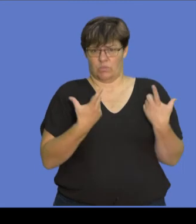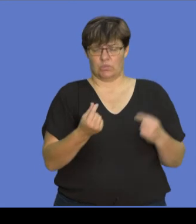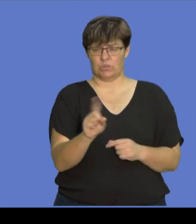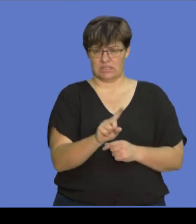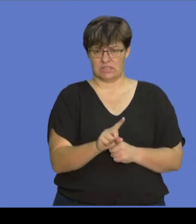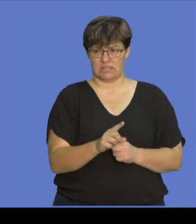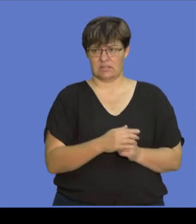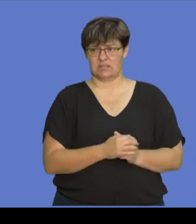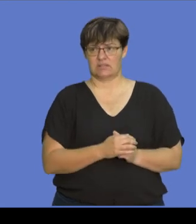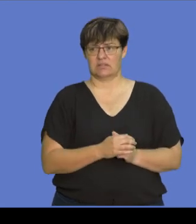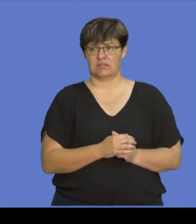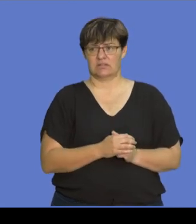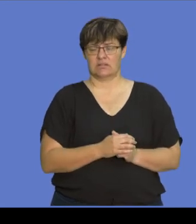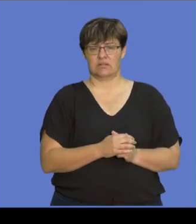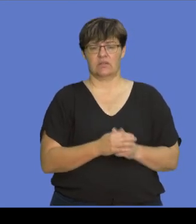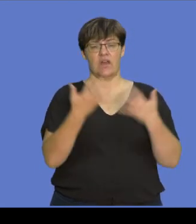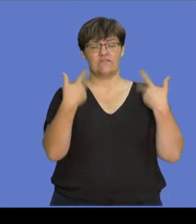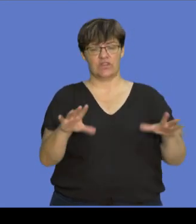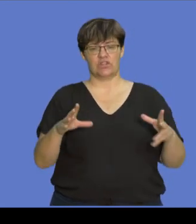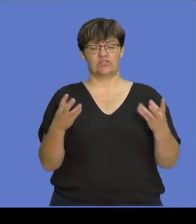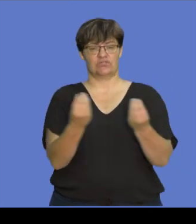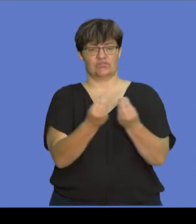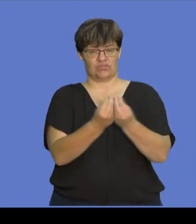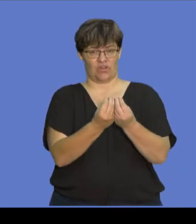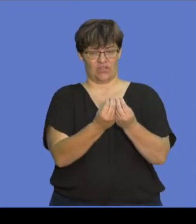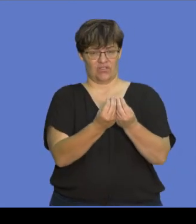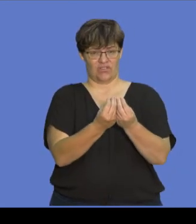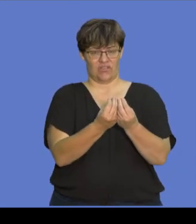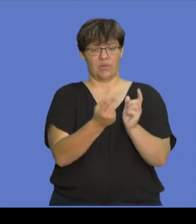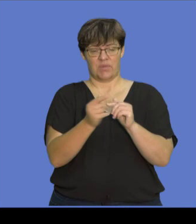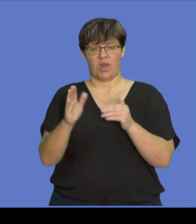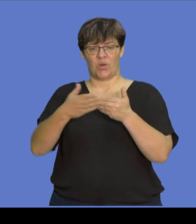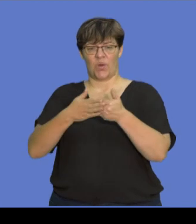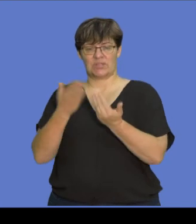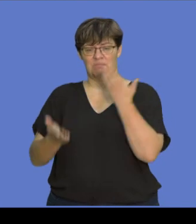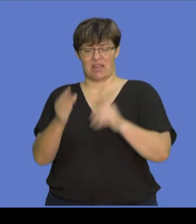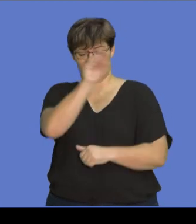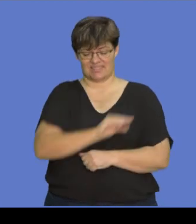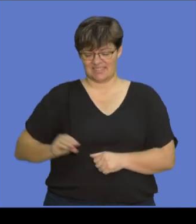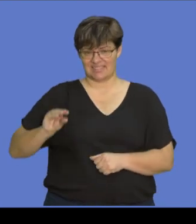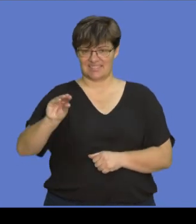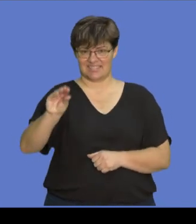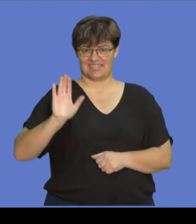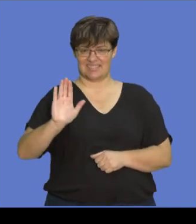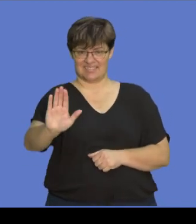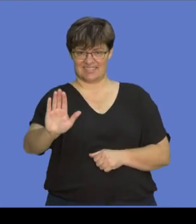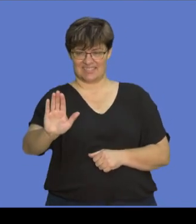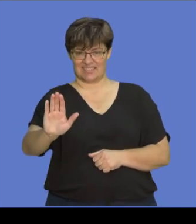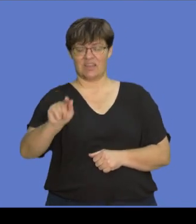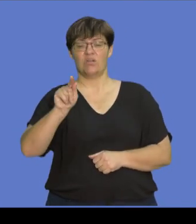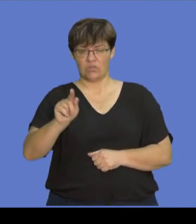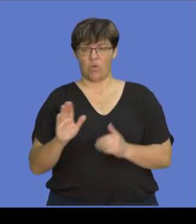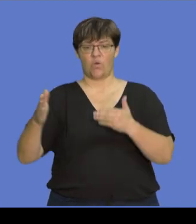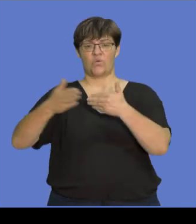bring in our finished goods stock. That means your closing balance is brought in, and this becomes your